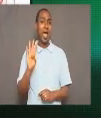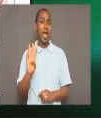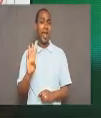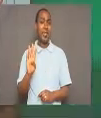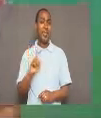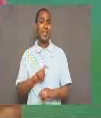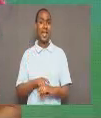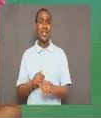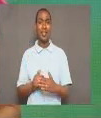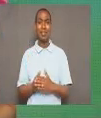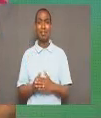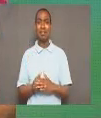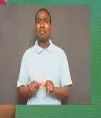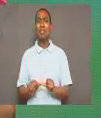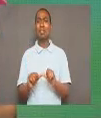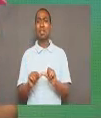hours.